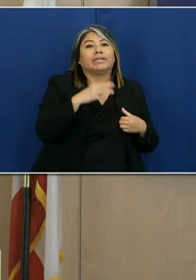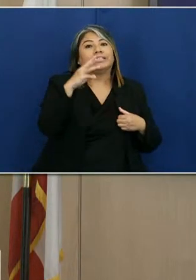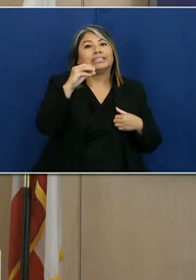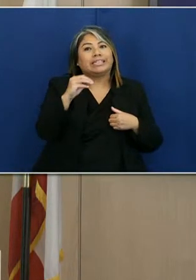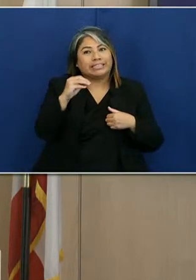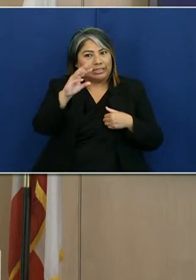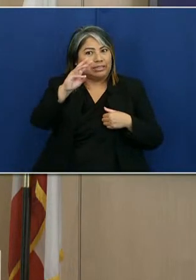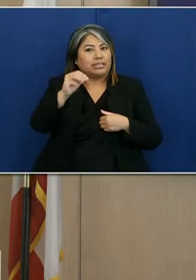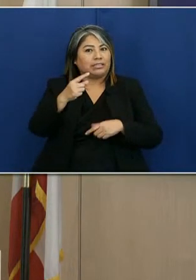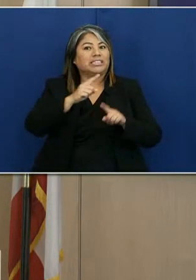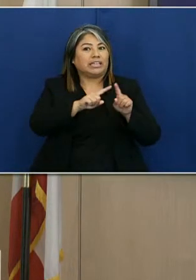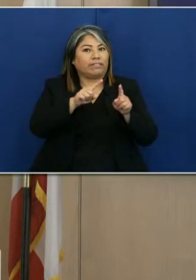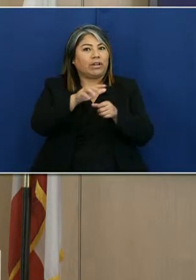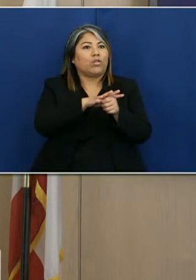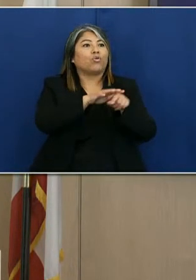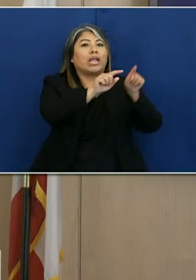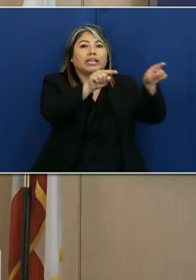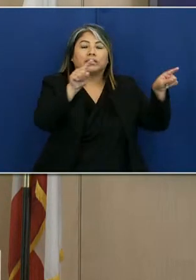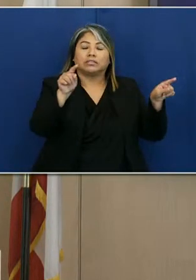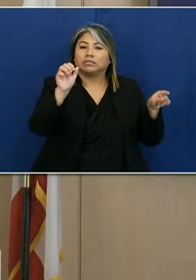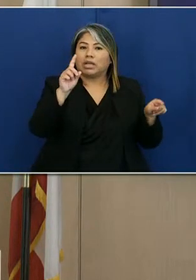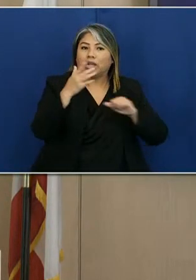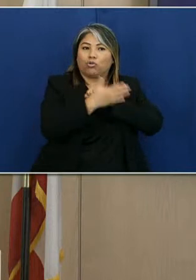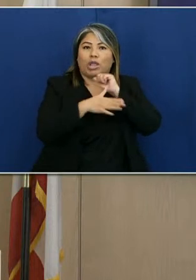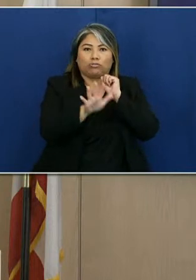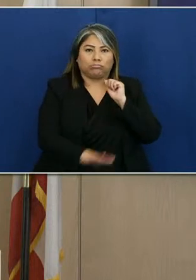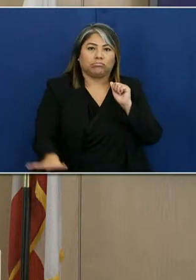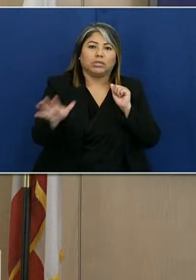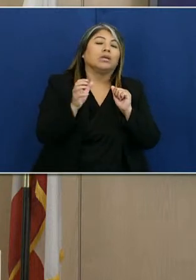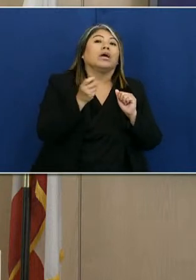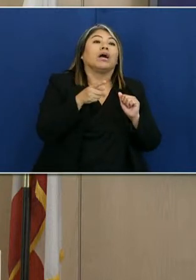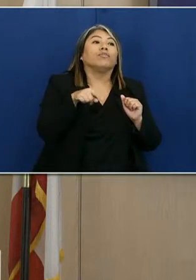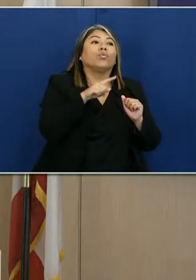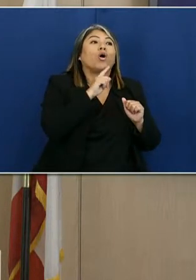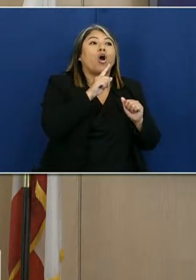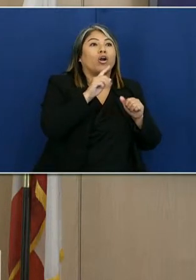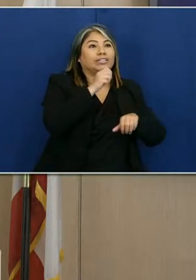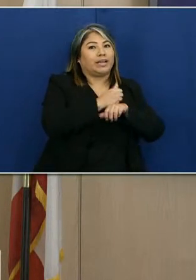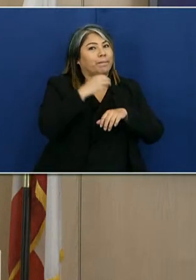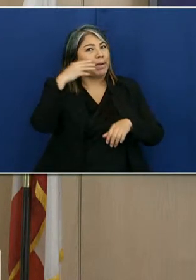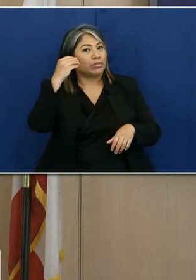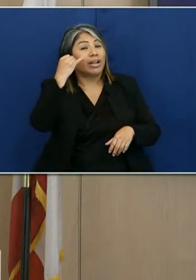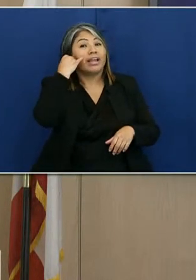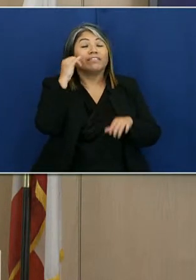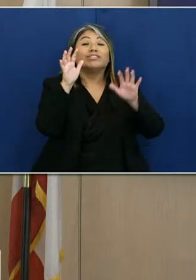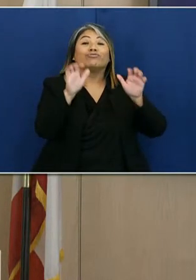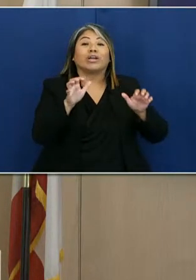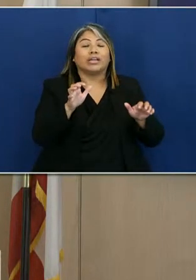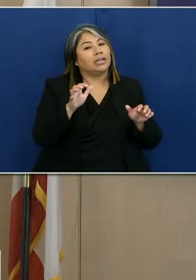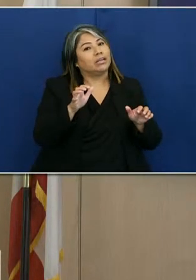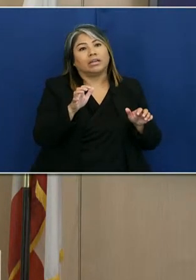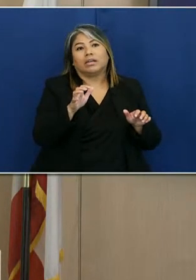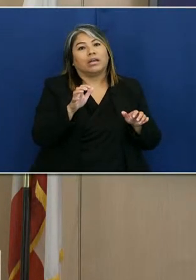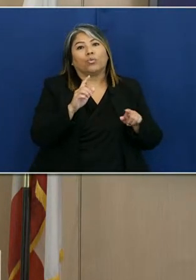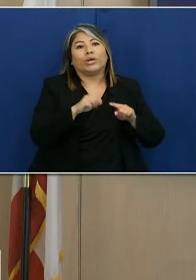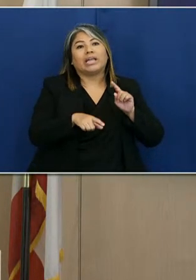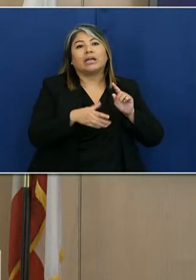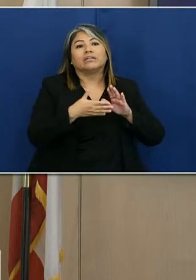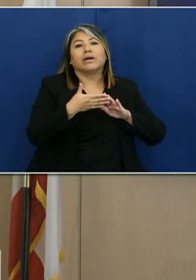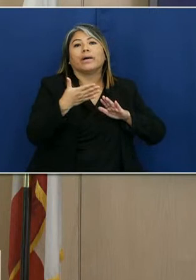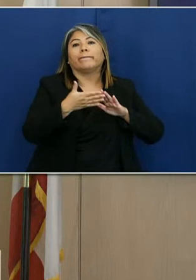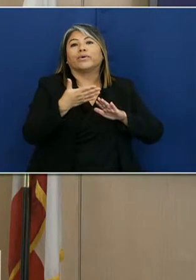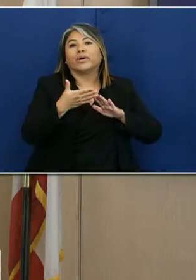different locations throughout San Diego County. A few of those are set up outside, and if it is raining, we will not be able to